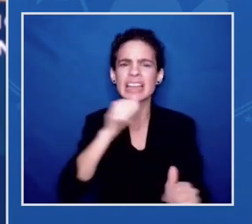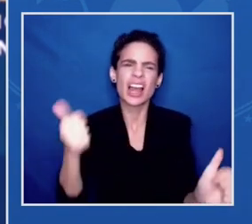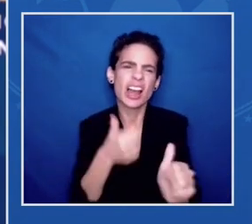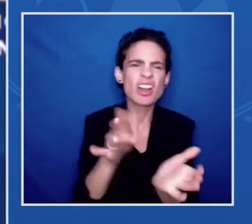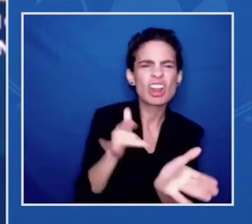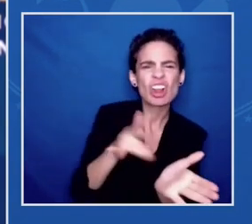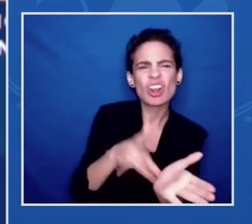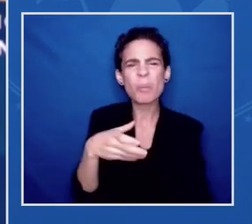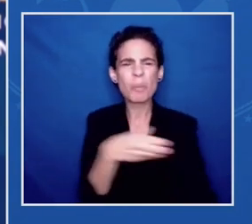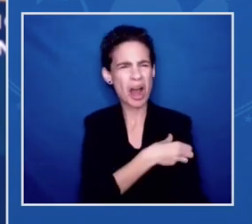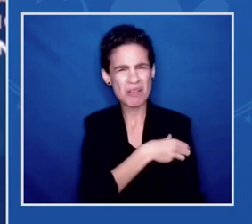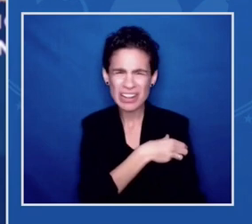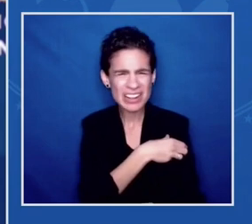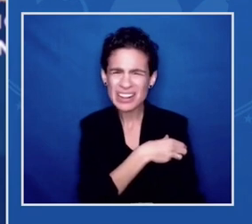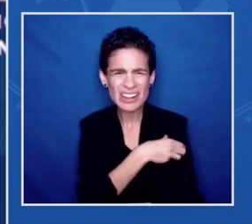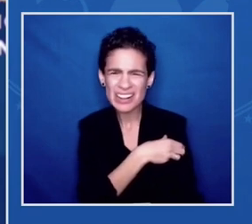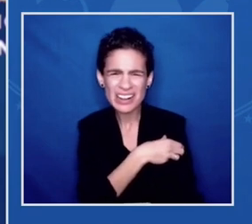the pursuit of power,